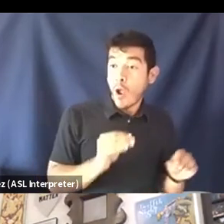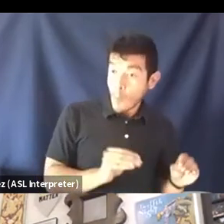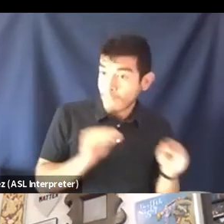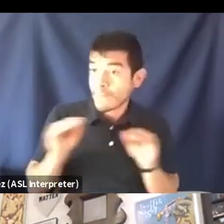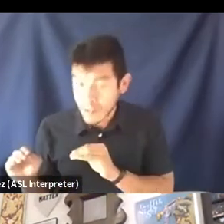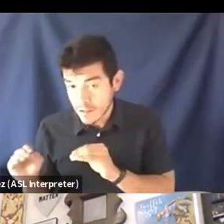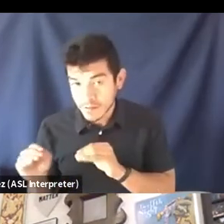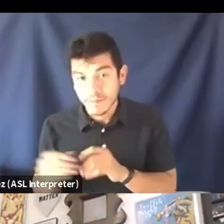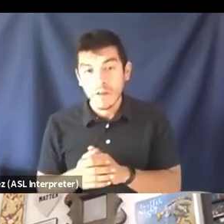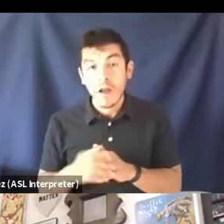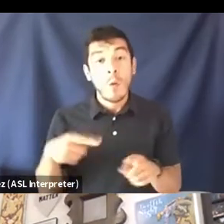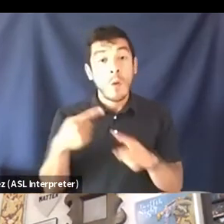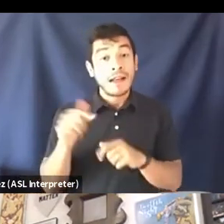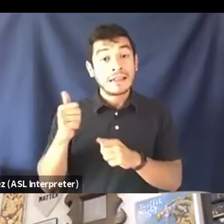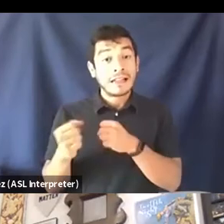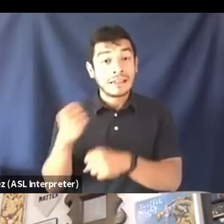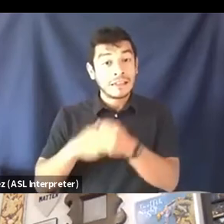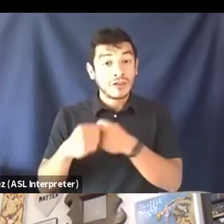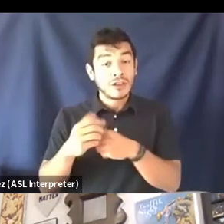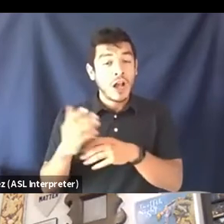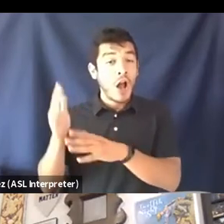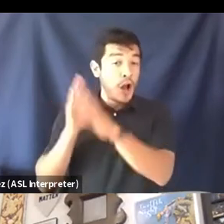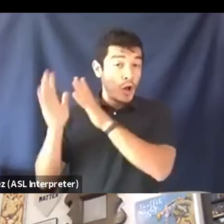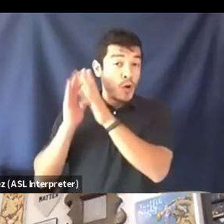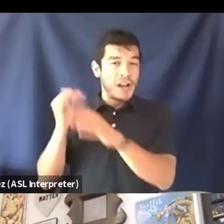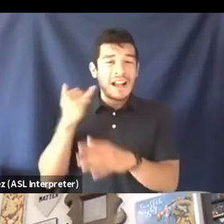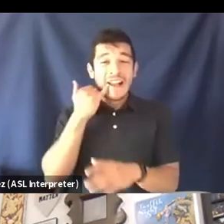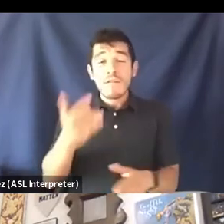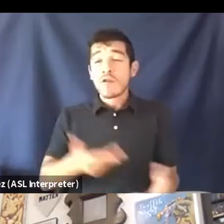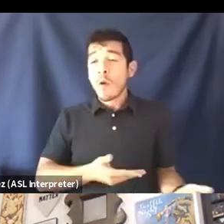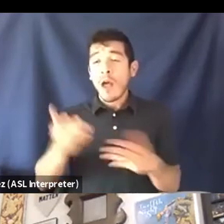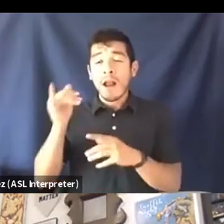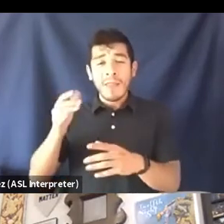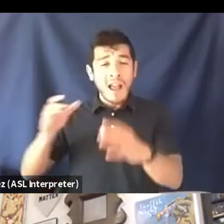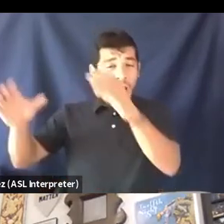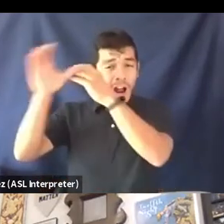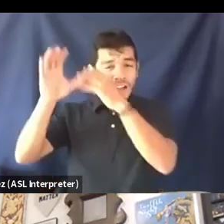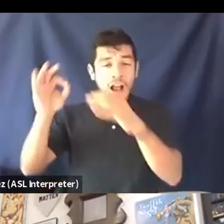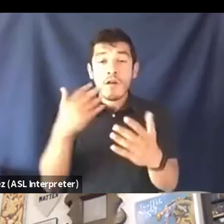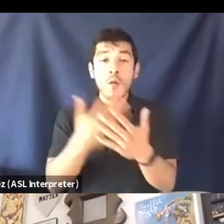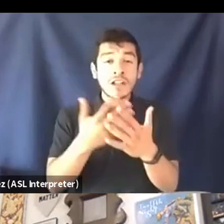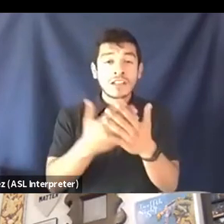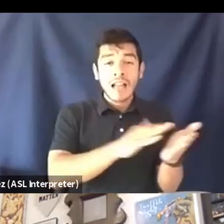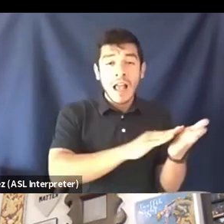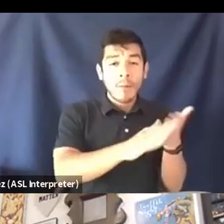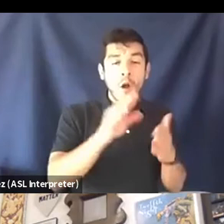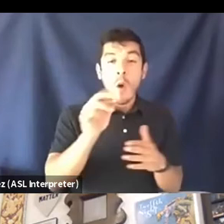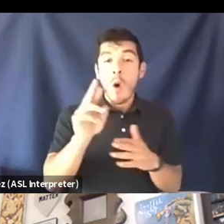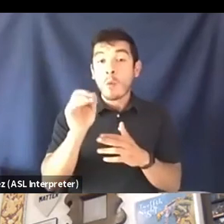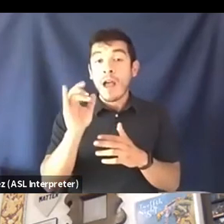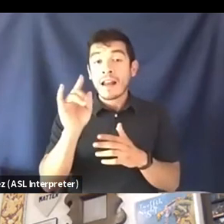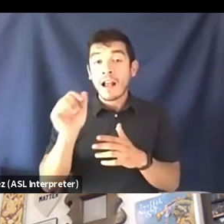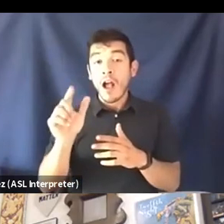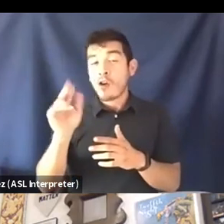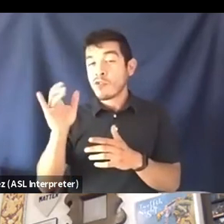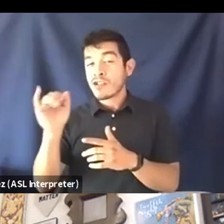When, you know, 10 years ago, if you brought up the concept of prison abolition, radical racial justice, you kind of got looked